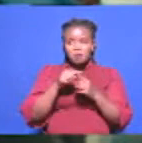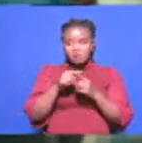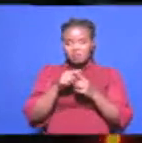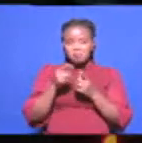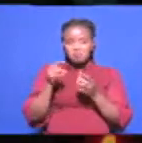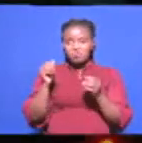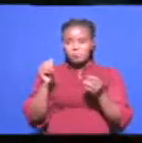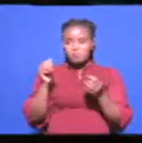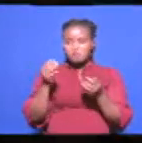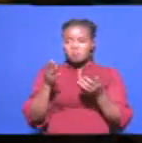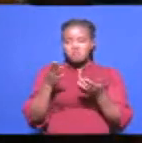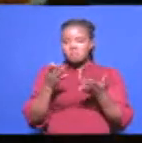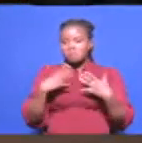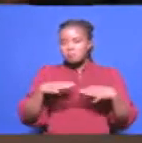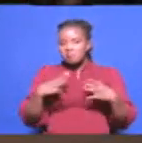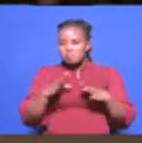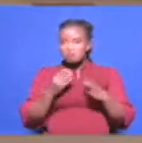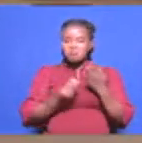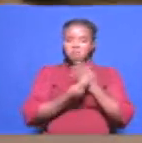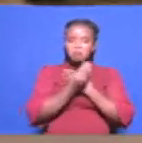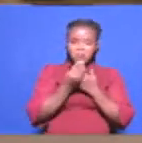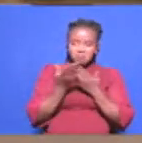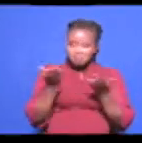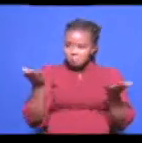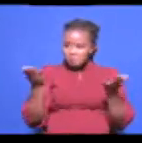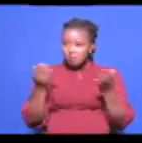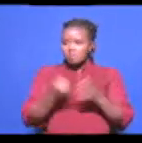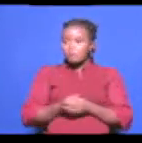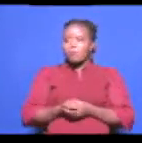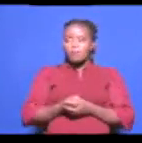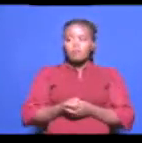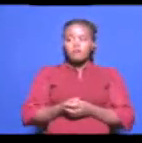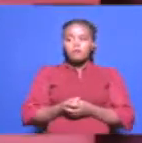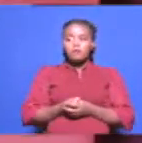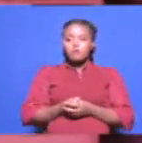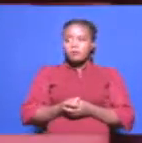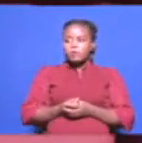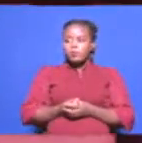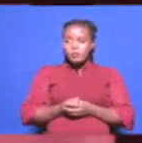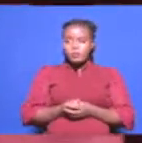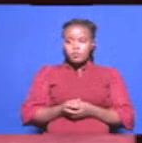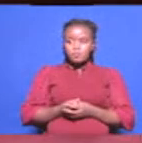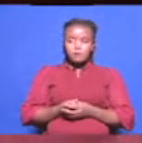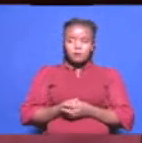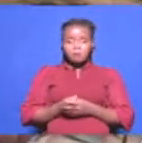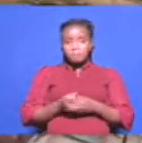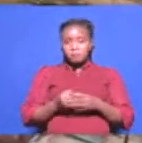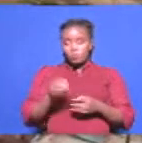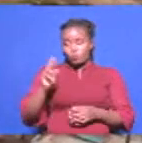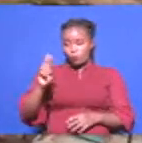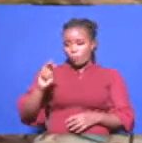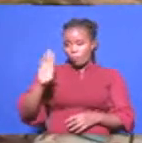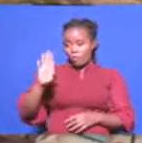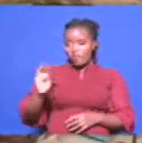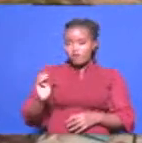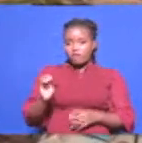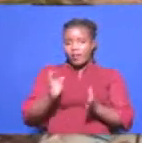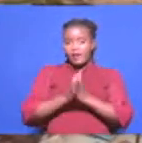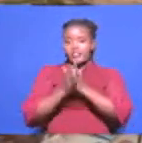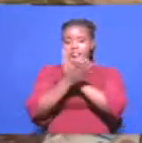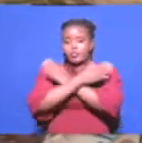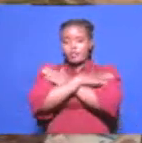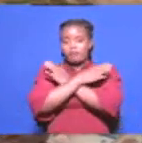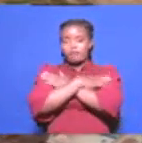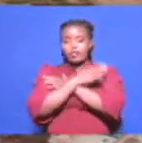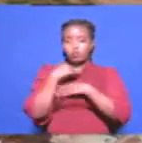We will need a team to go. All Eva and her friends want to do is to join